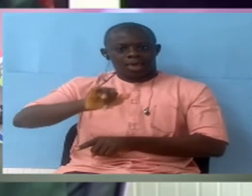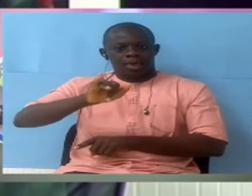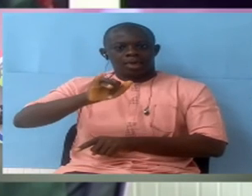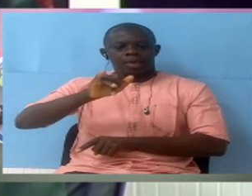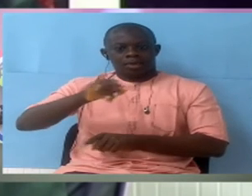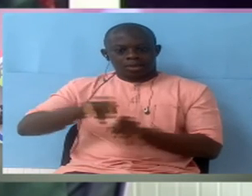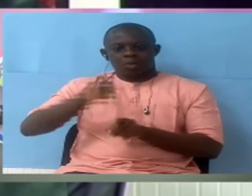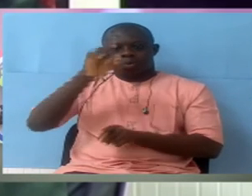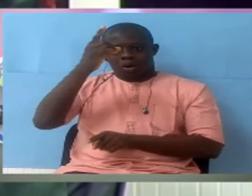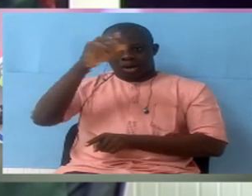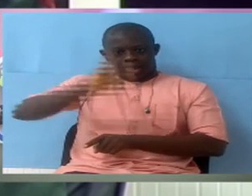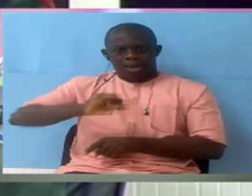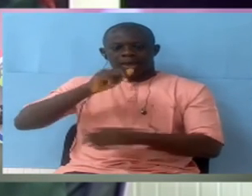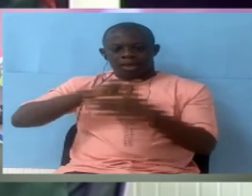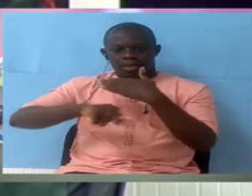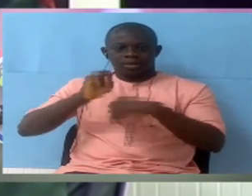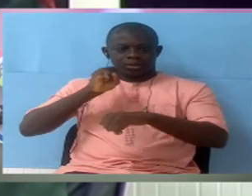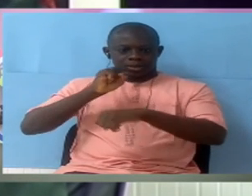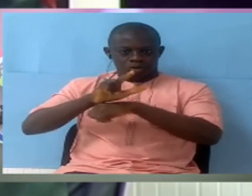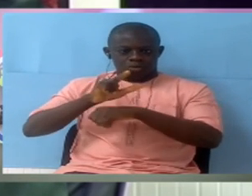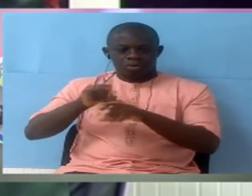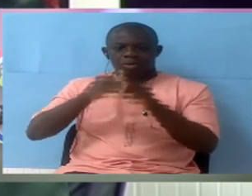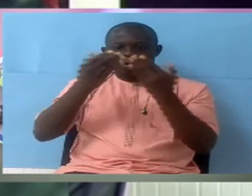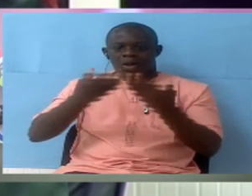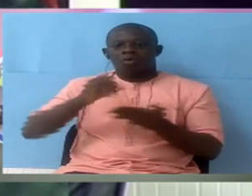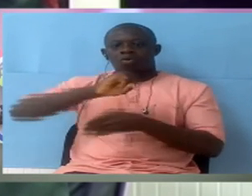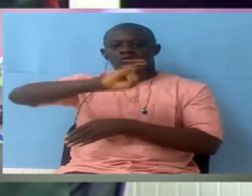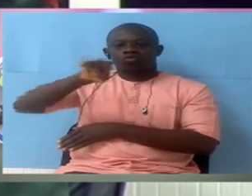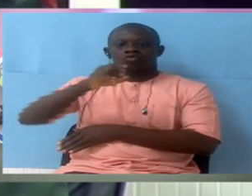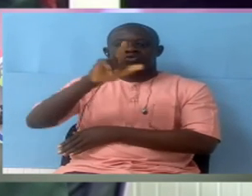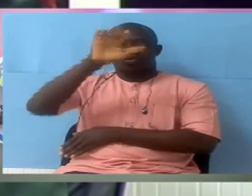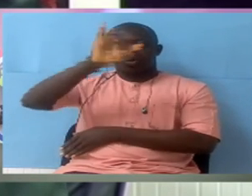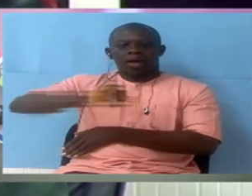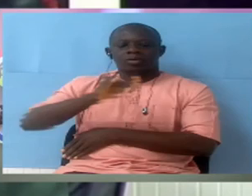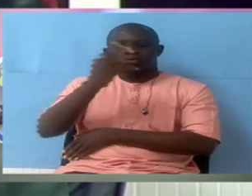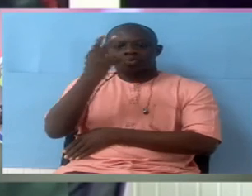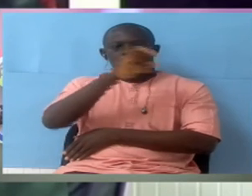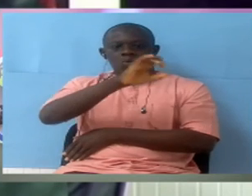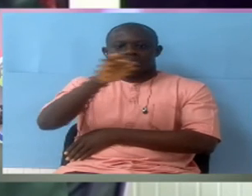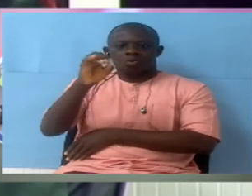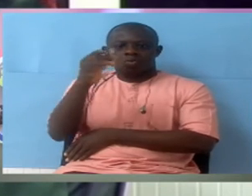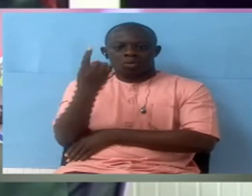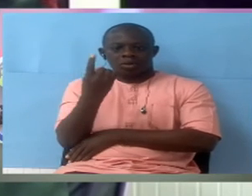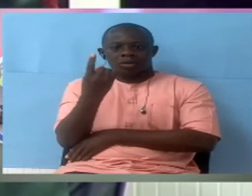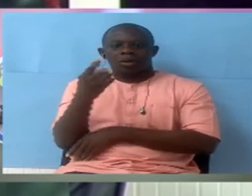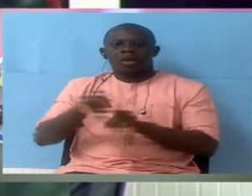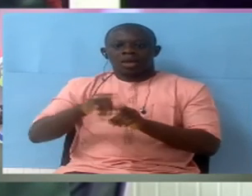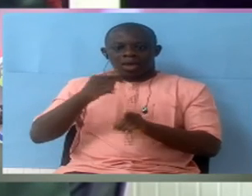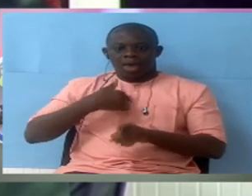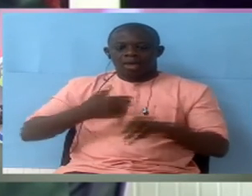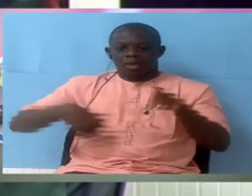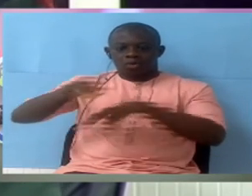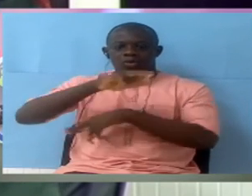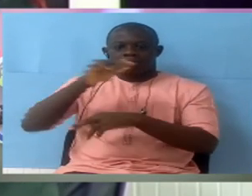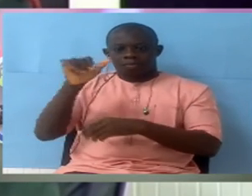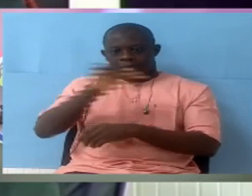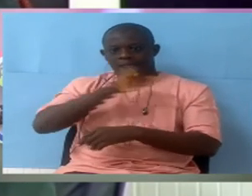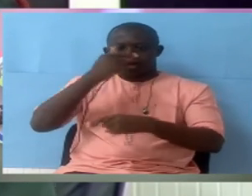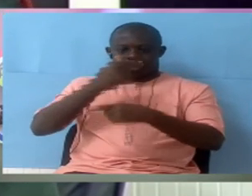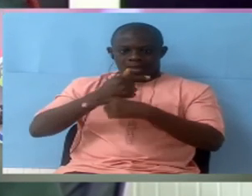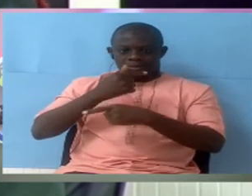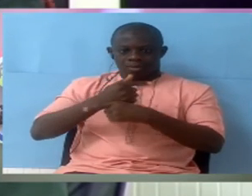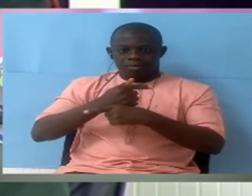Nekana fa diri ben at. In July 2001. July atum 2001. I came back. Ma delu si